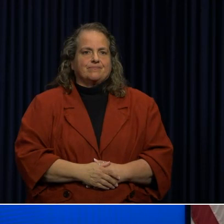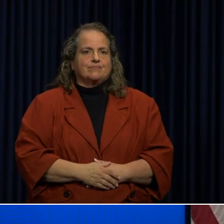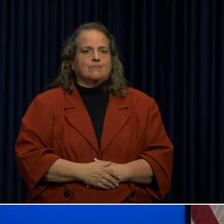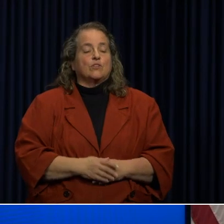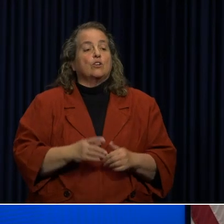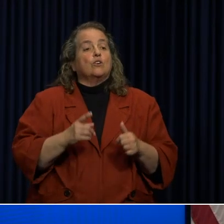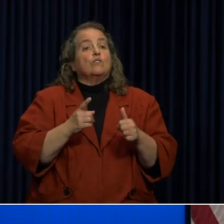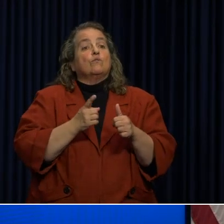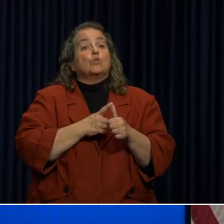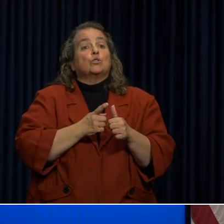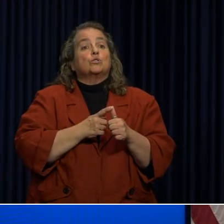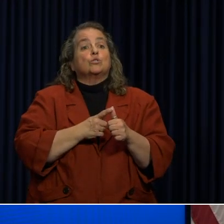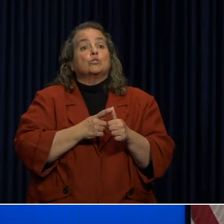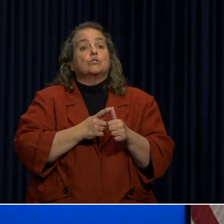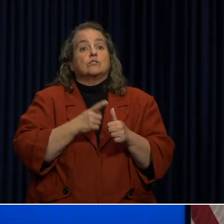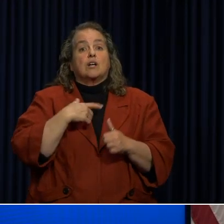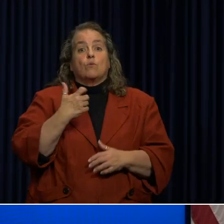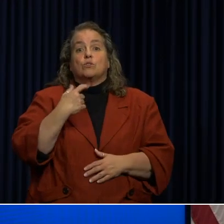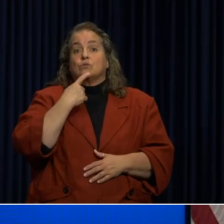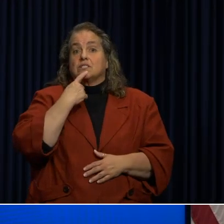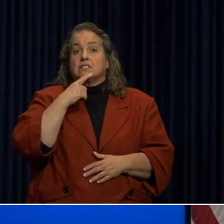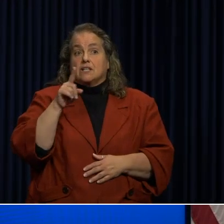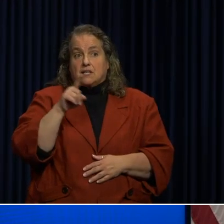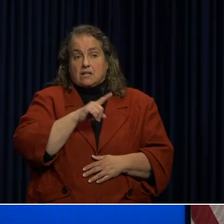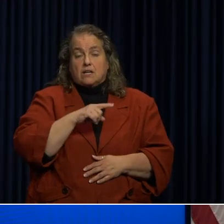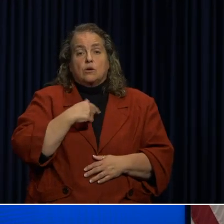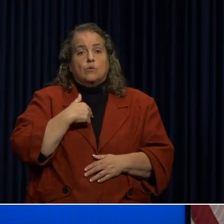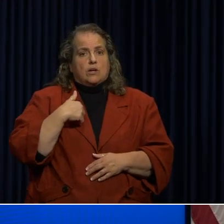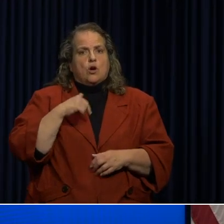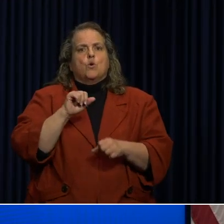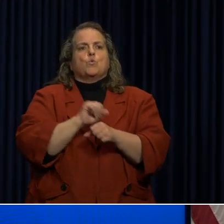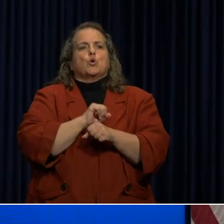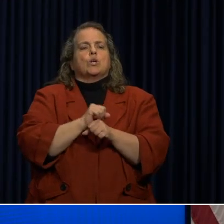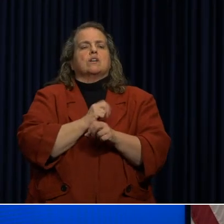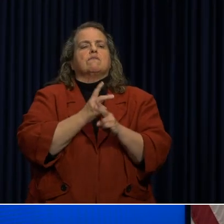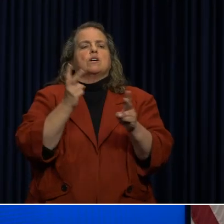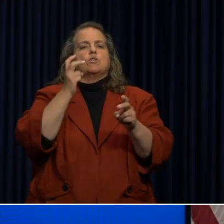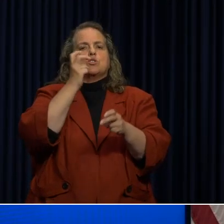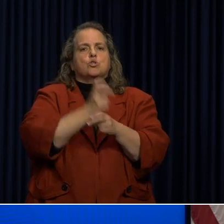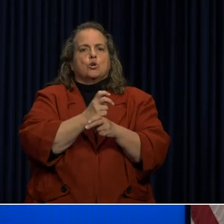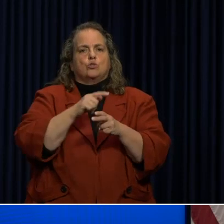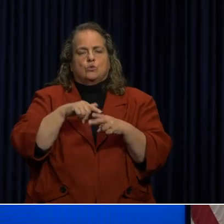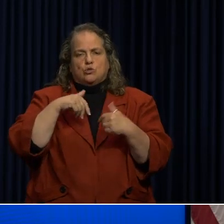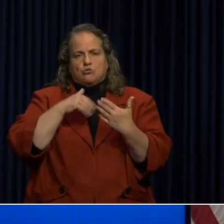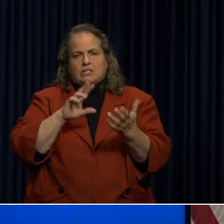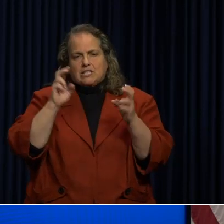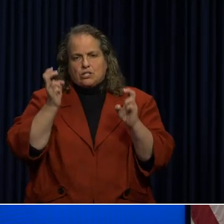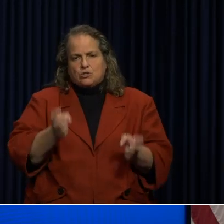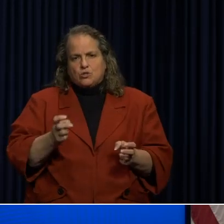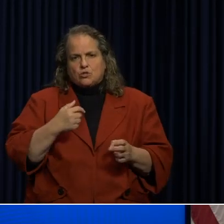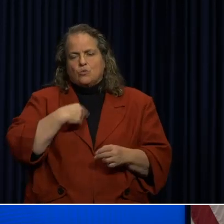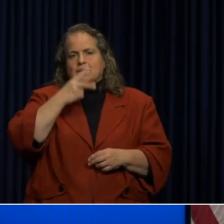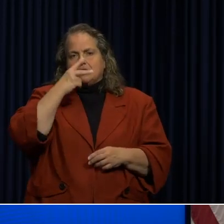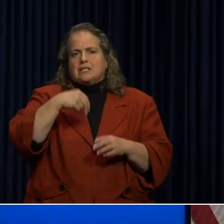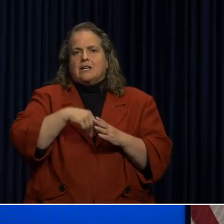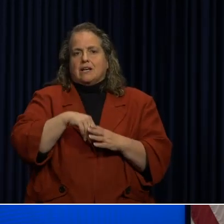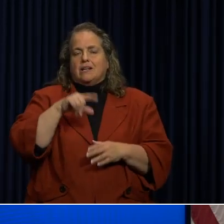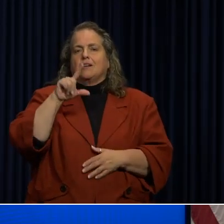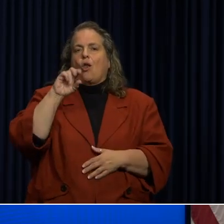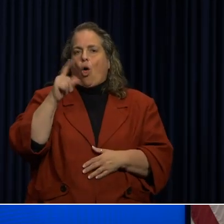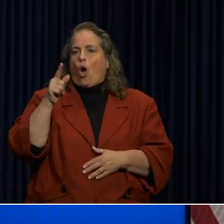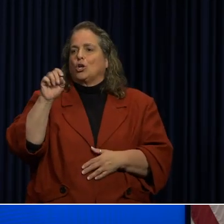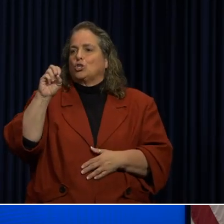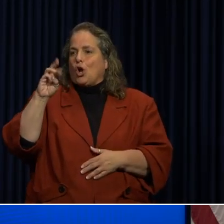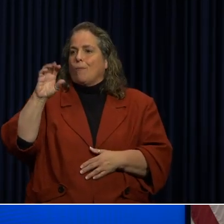First, I want to say that we are working very hard to address the issues that we've seen in long-term care facilities.